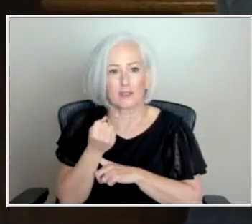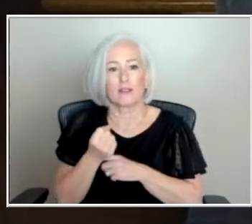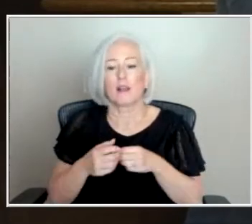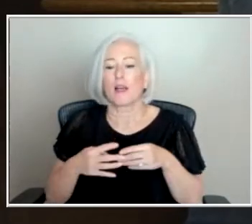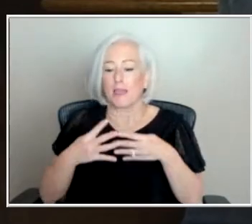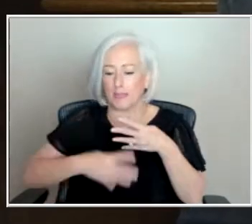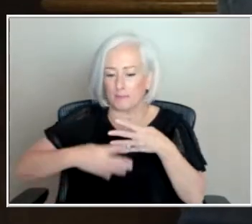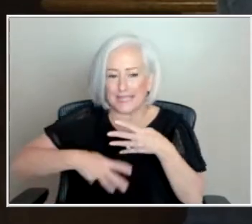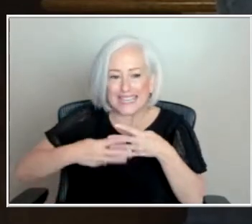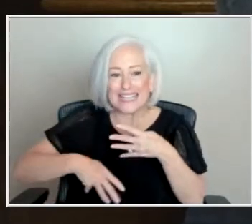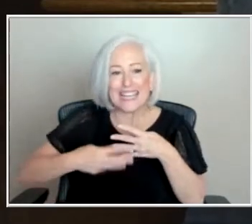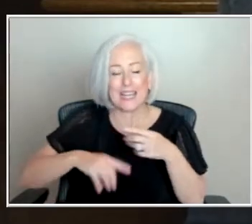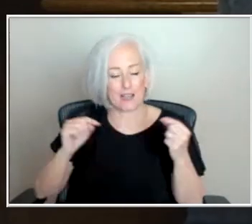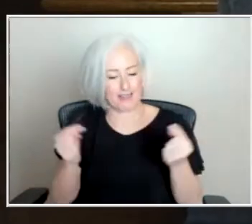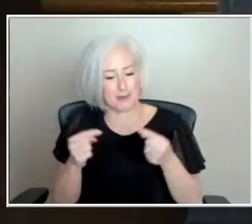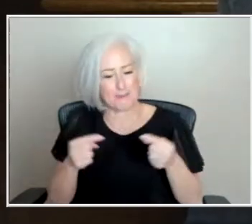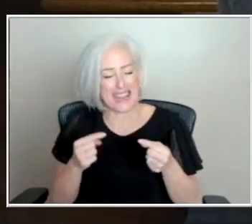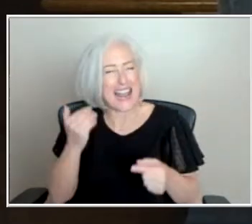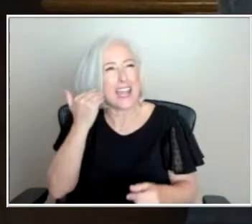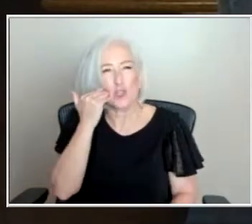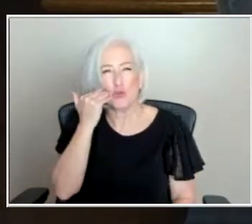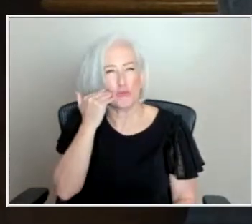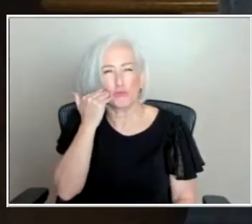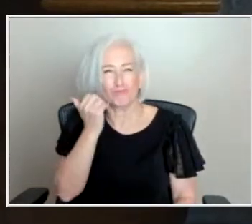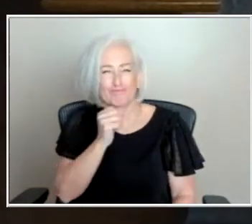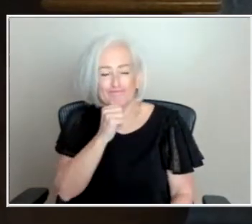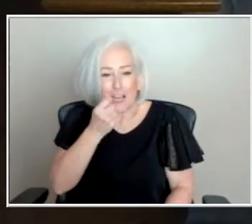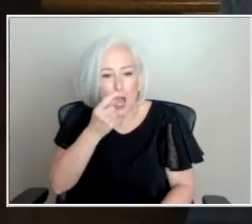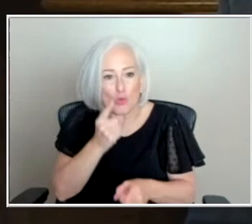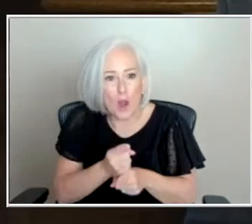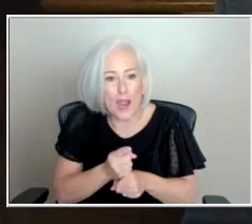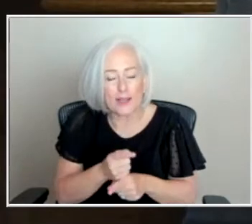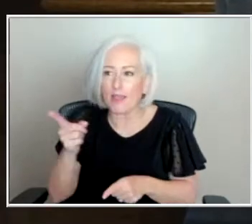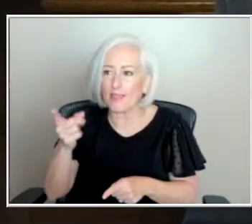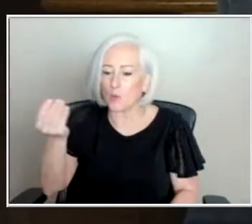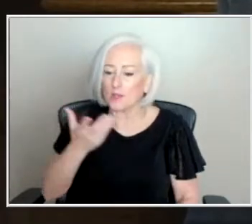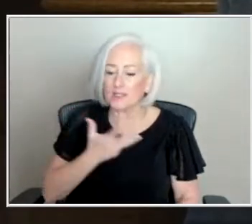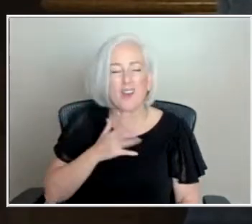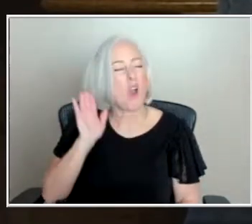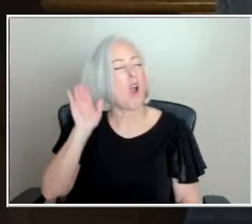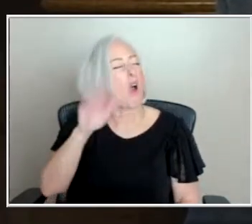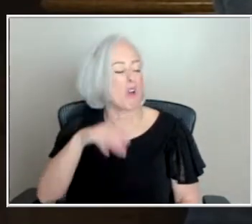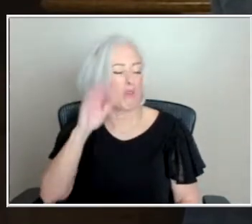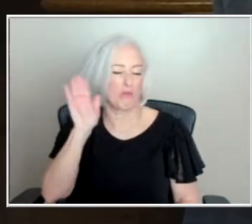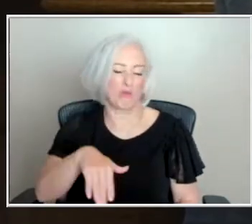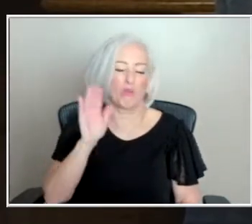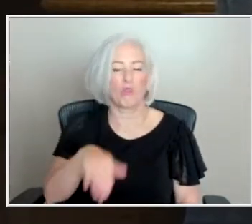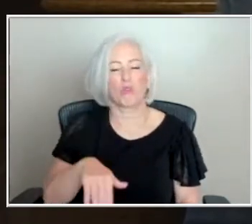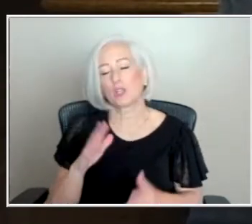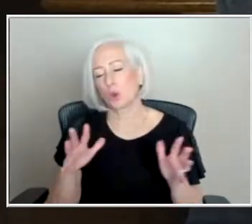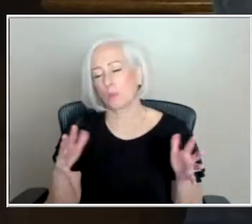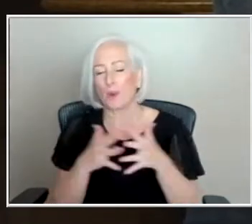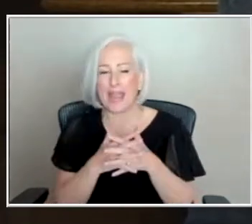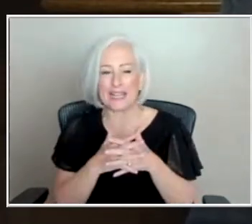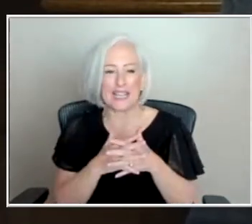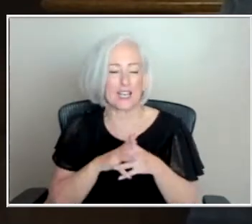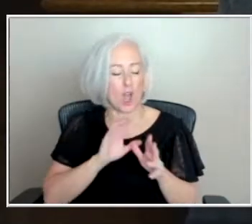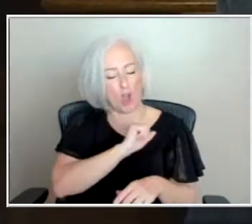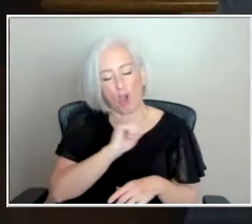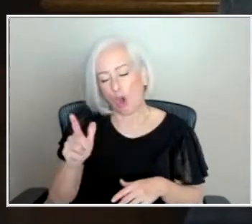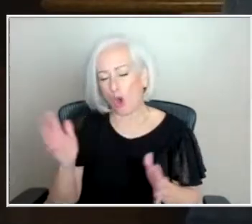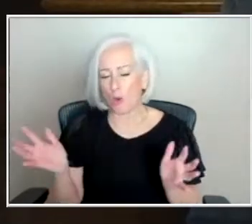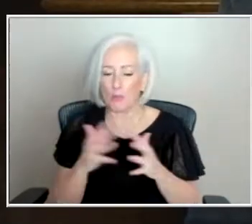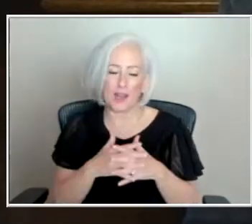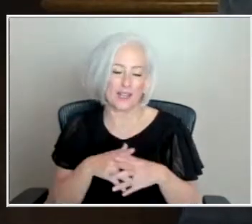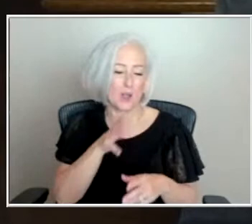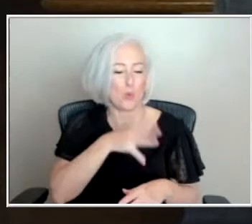bleeding and the pain and all of that stuff, I knew that wasn't right. And even though they kept telling me, oh, you're pregnant, like all pregnant women don't feel